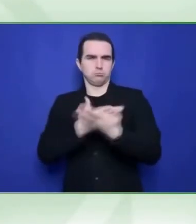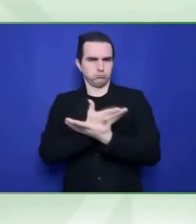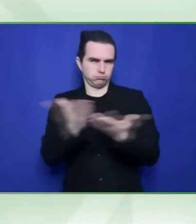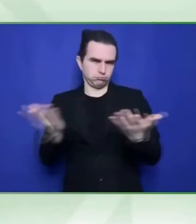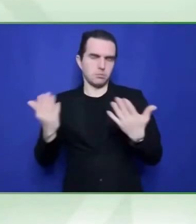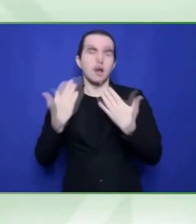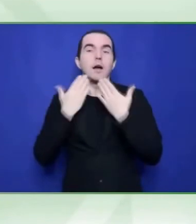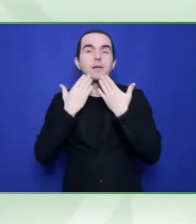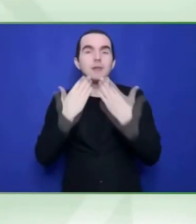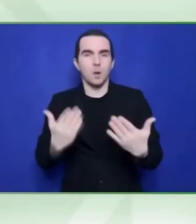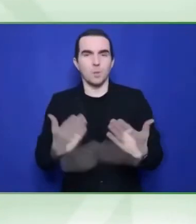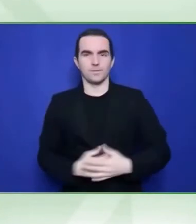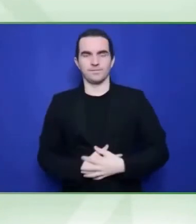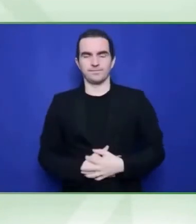Thank you.